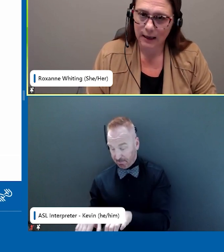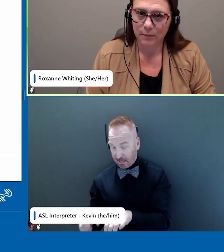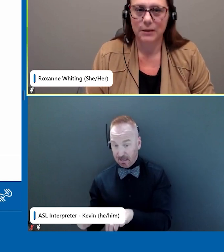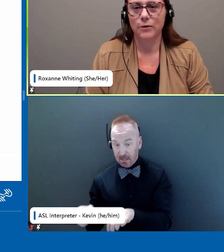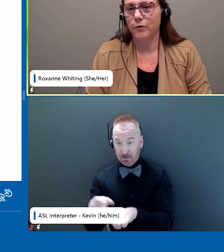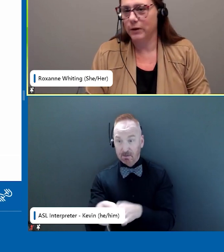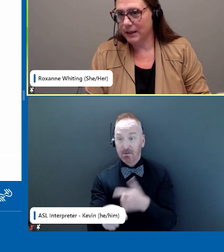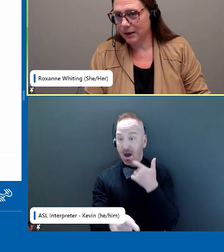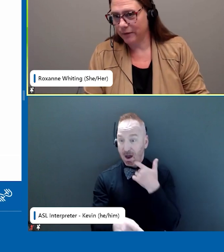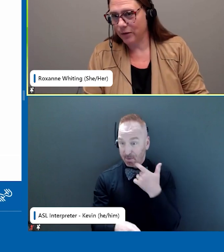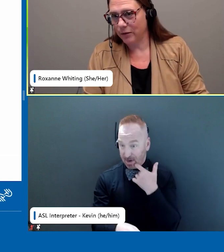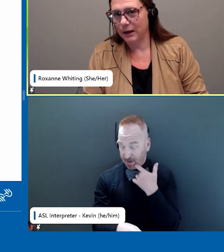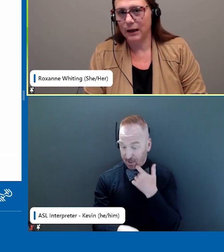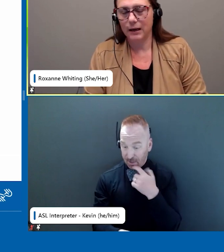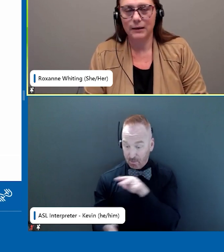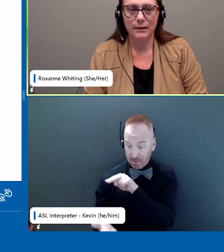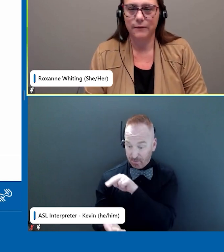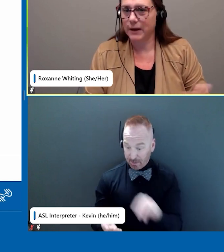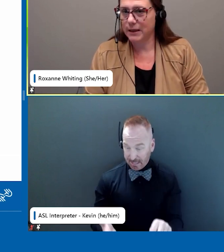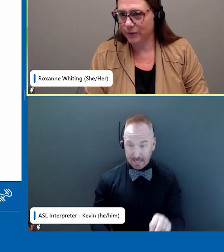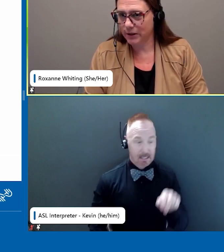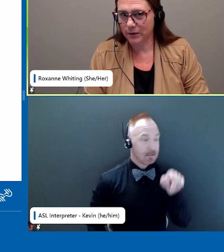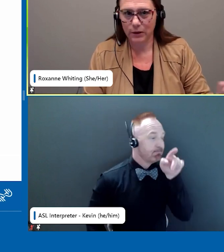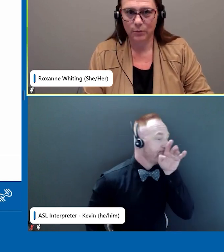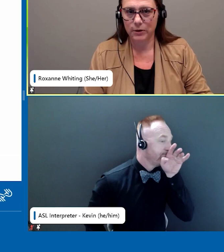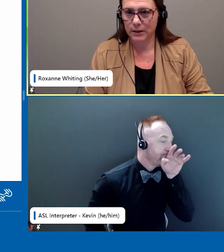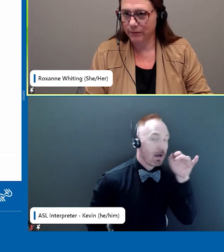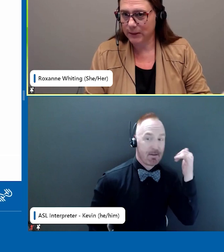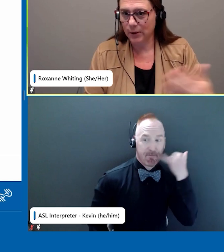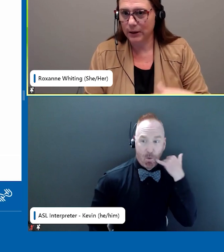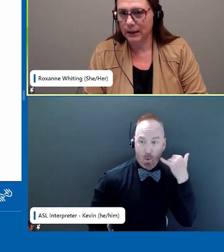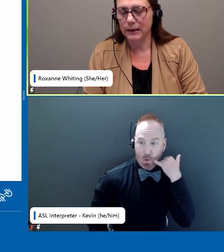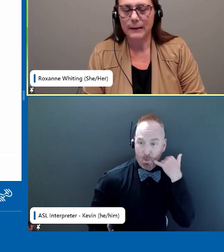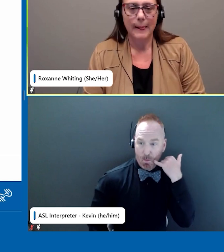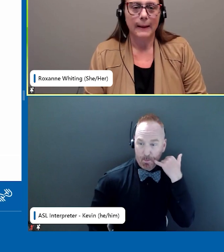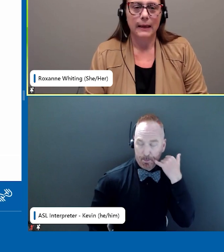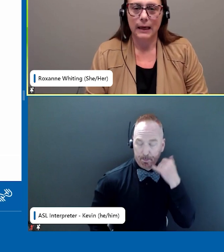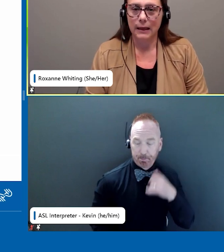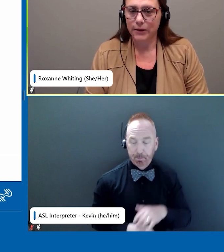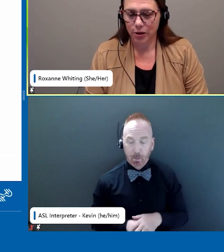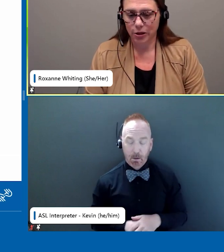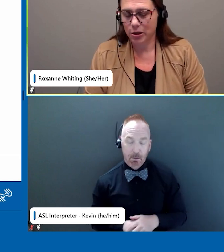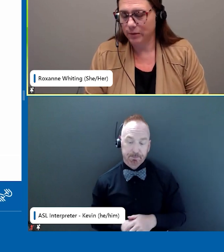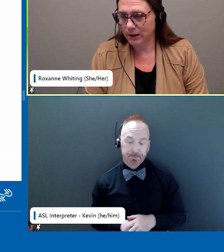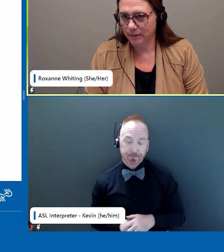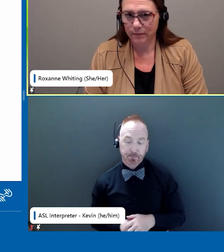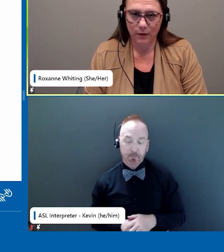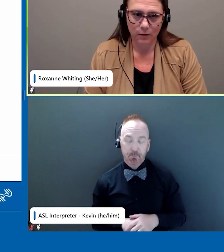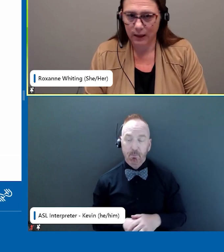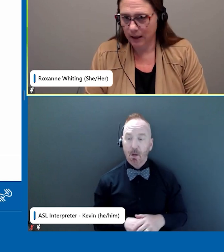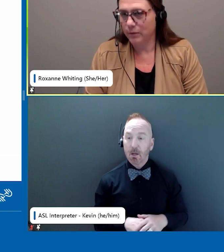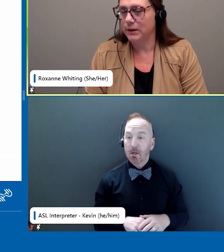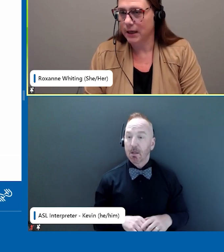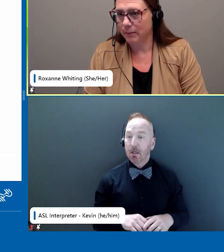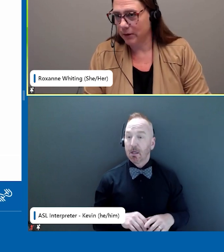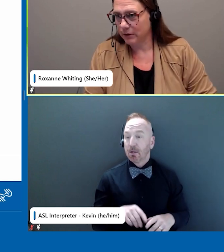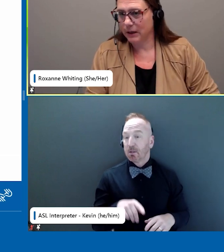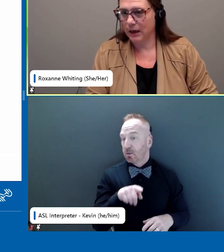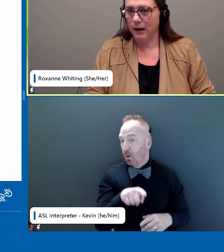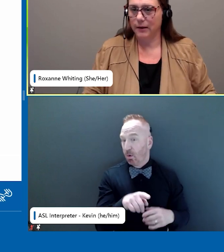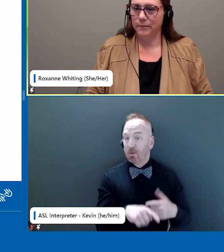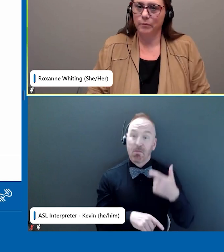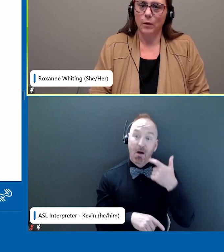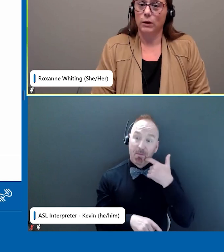being typed over the telephone, and vice versa. When the person responded in English, she would or he would type